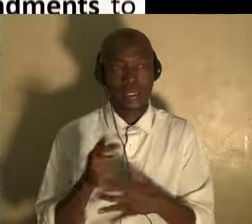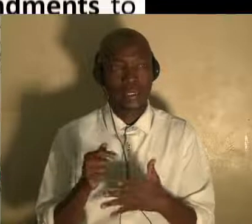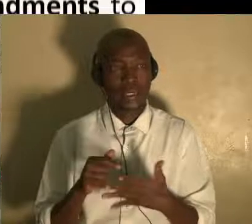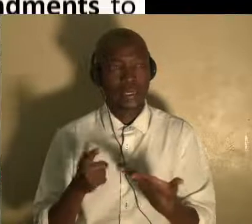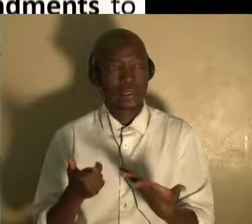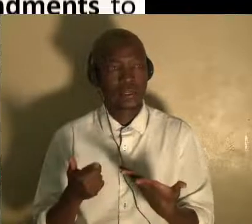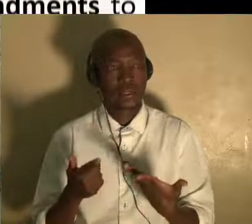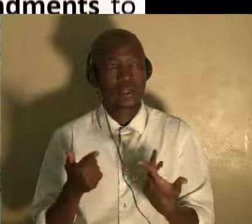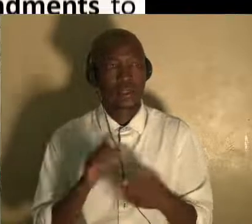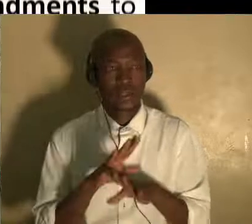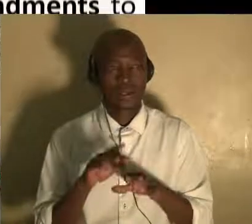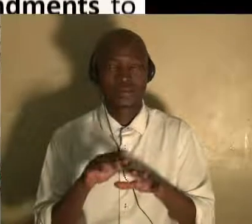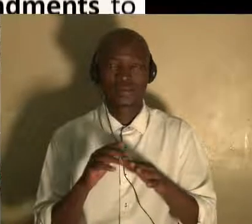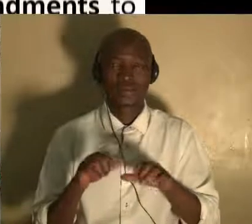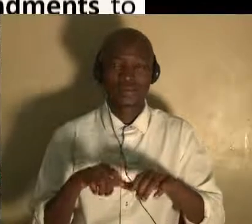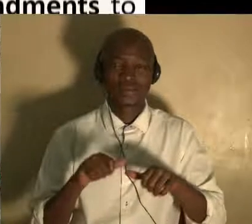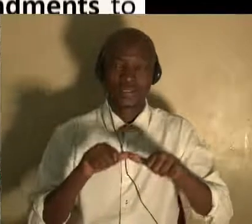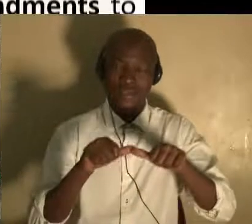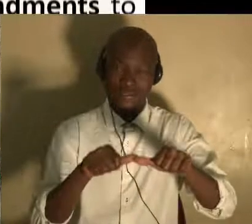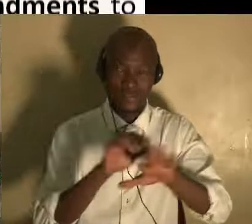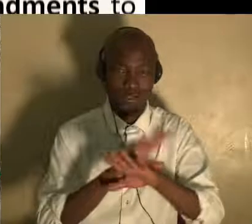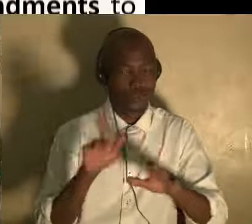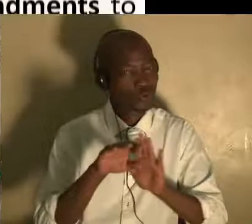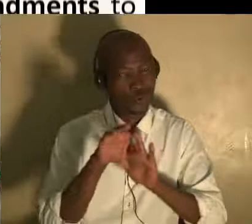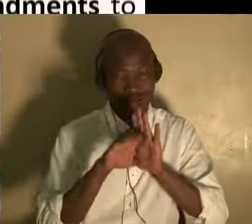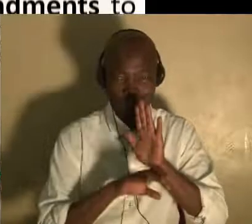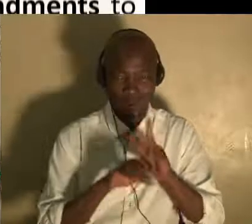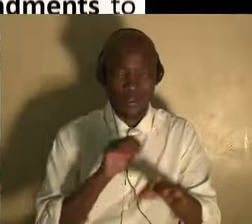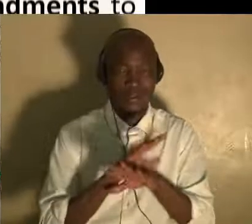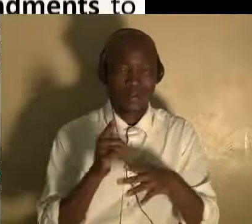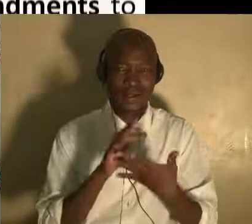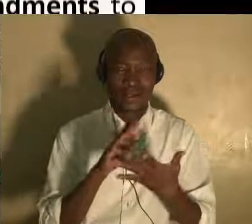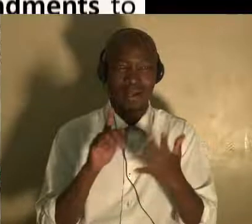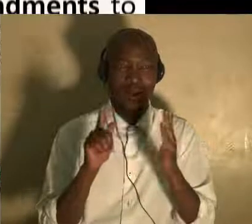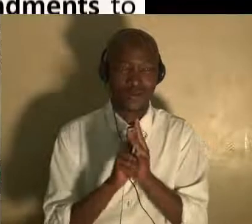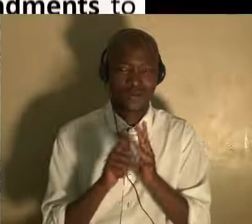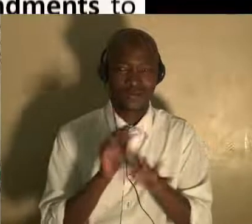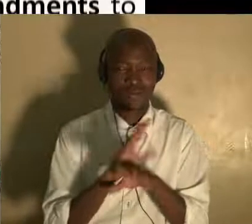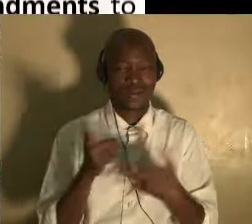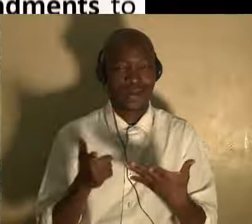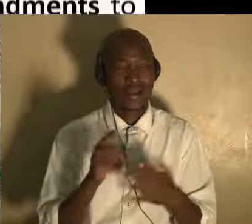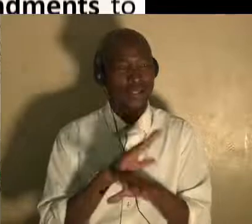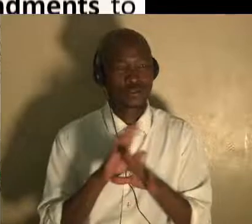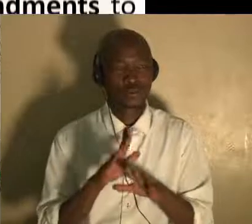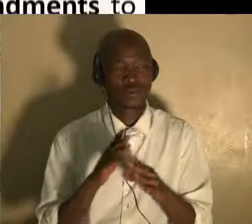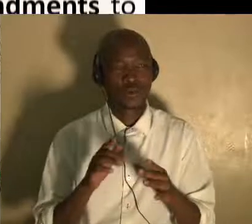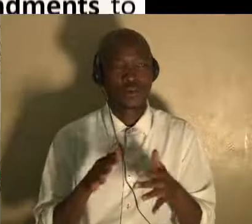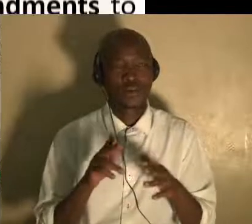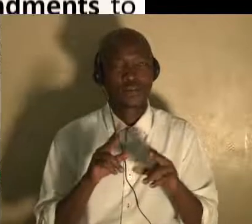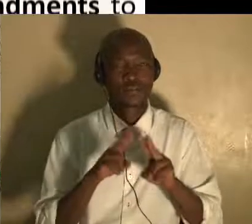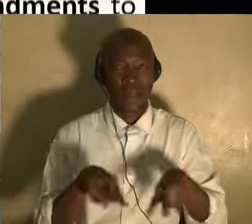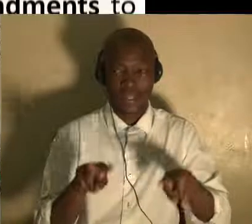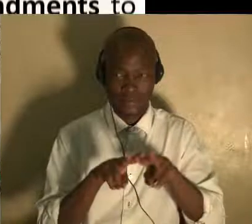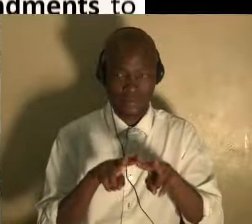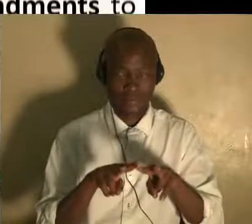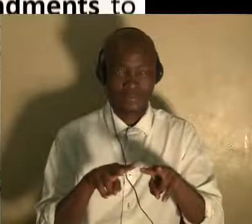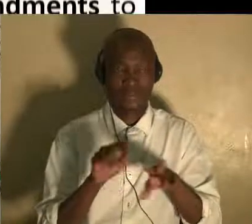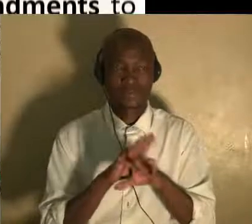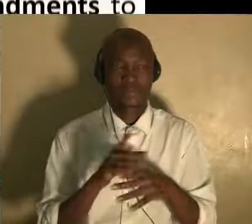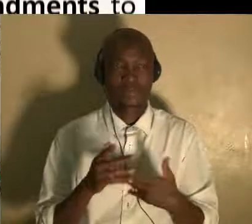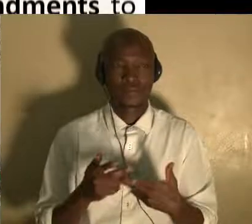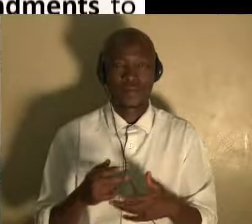effective manner is unconstitutional, unlawful, and invalid. And these 2